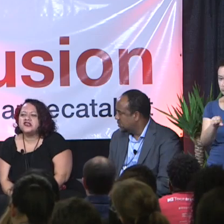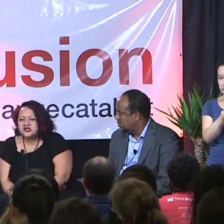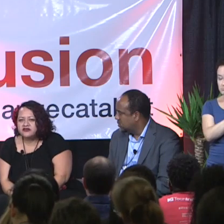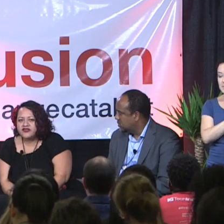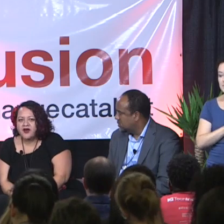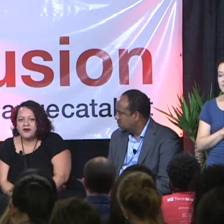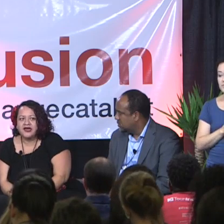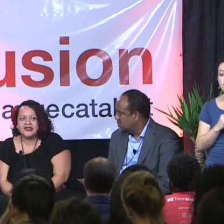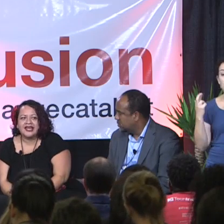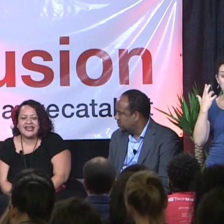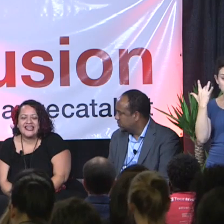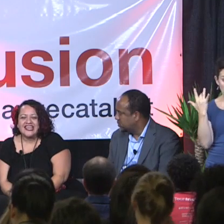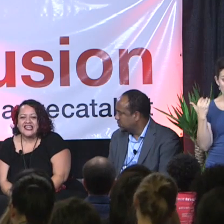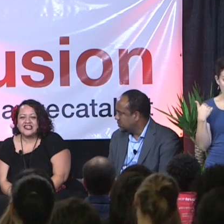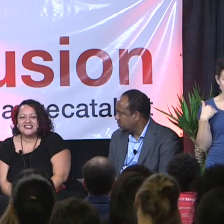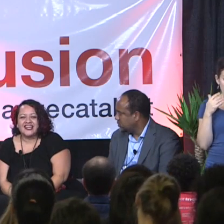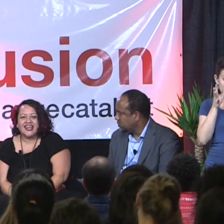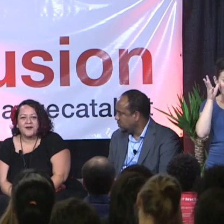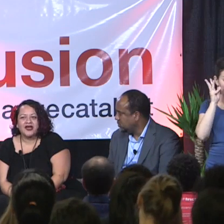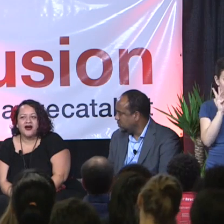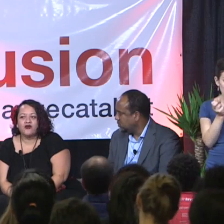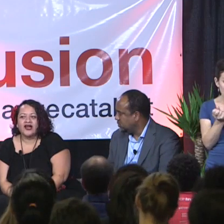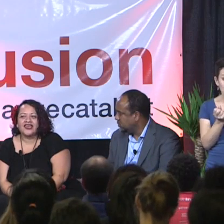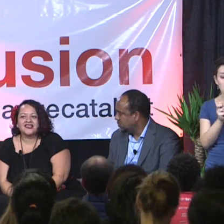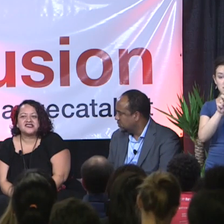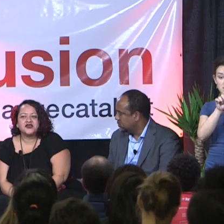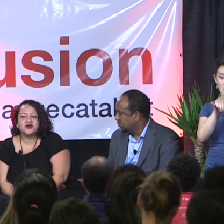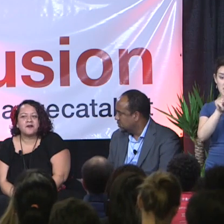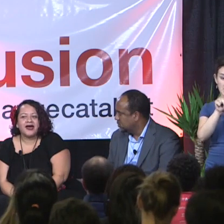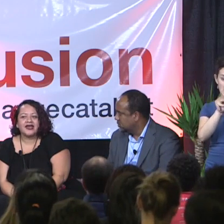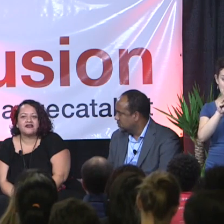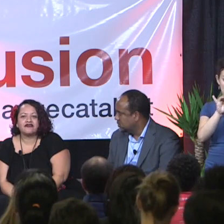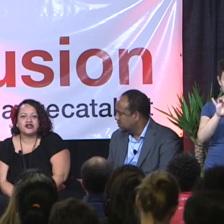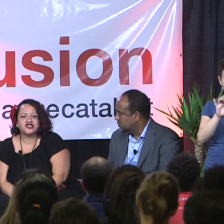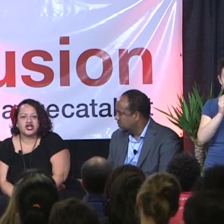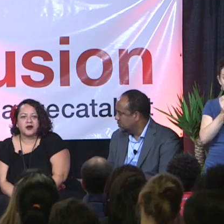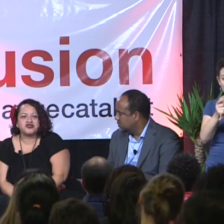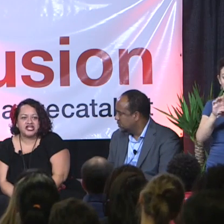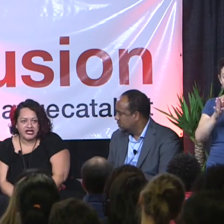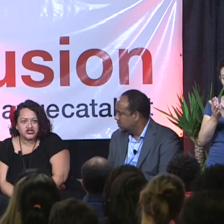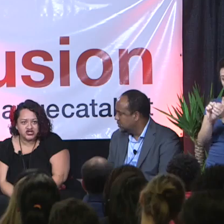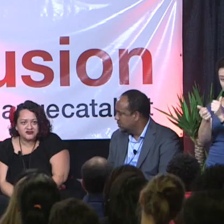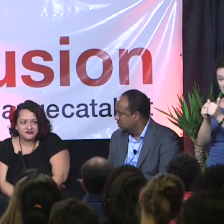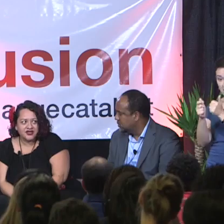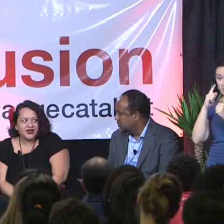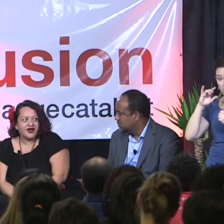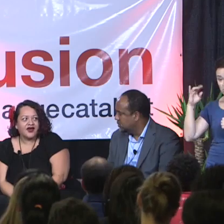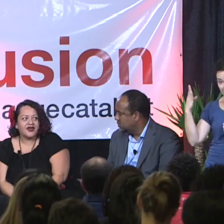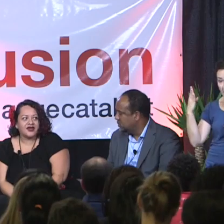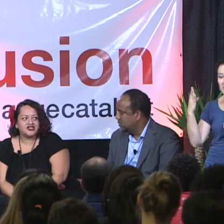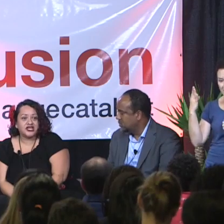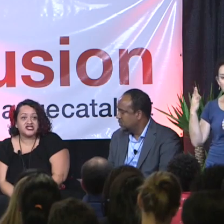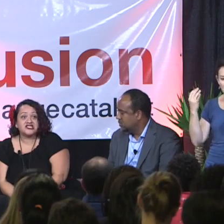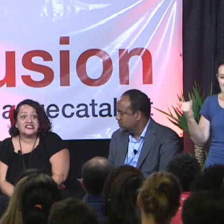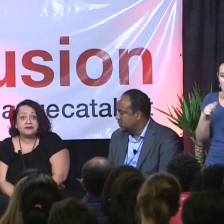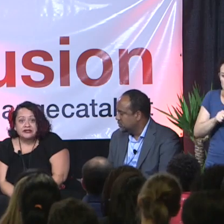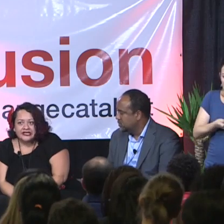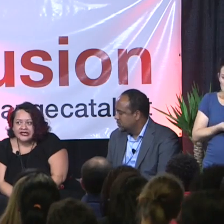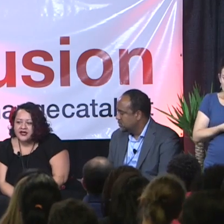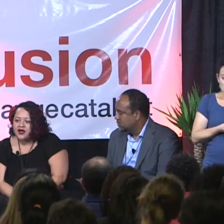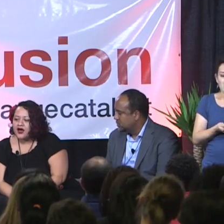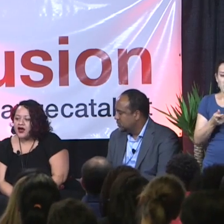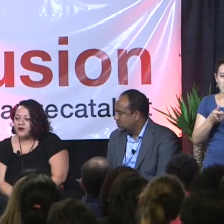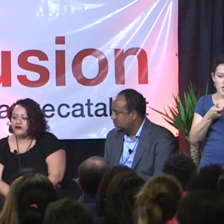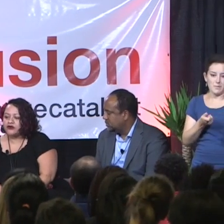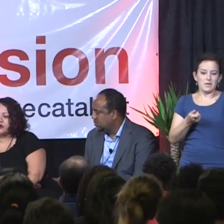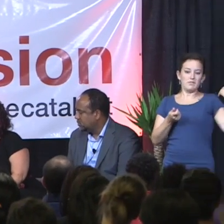The reason for that being that the dynamic of what gets you competitive for a job changed. And it changed